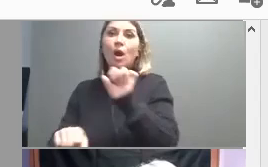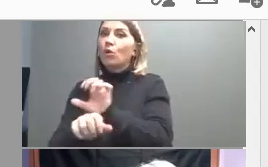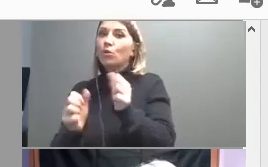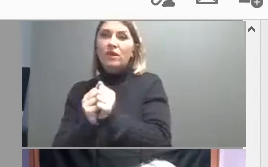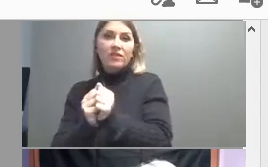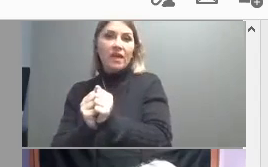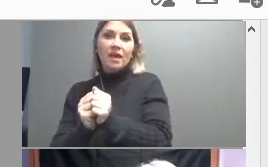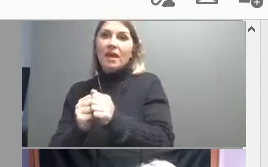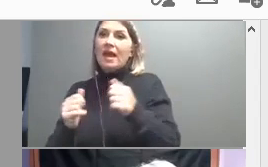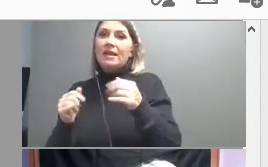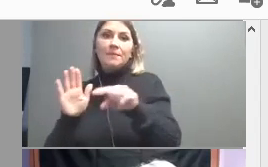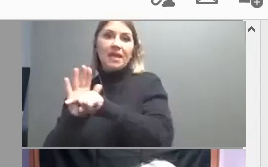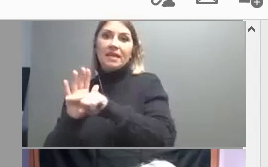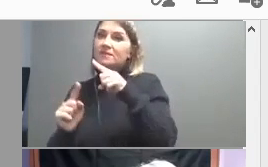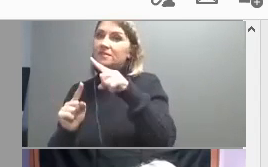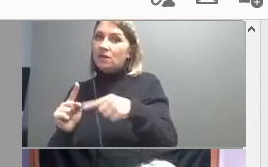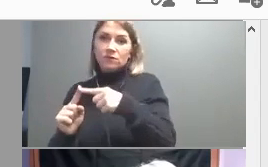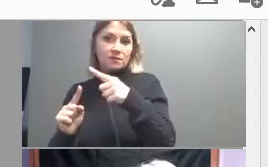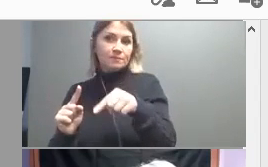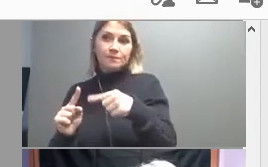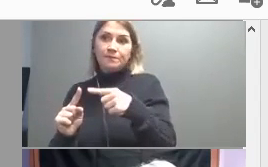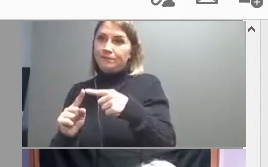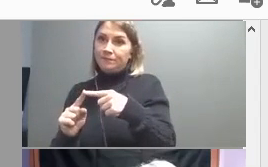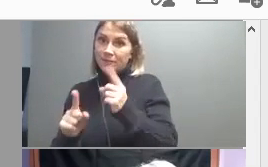negative cycles, right? Okay.